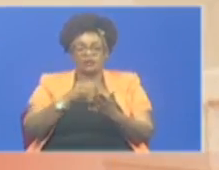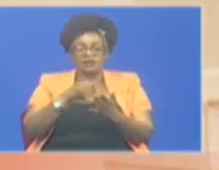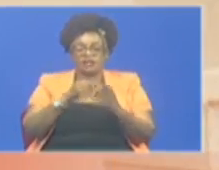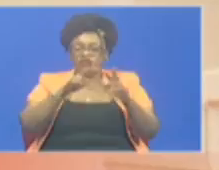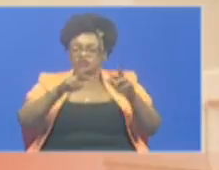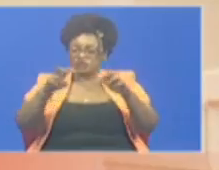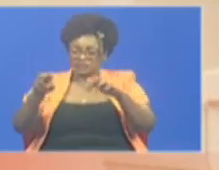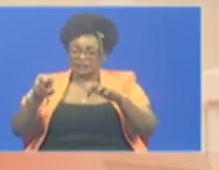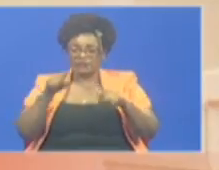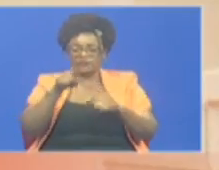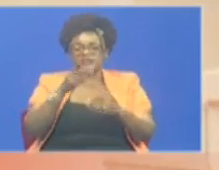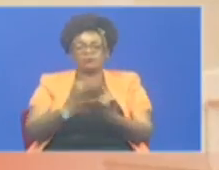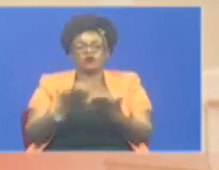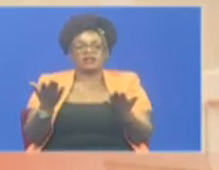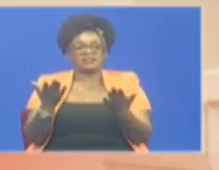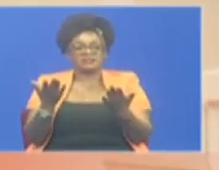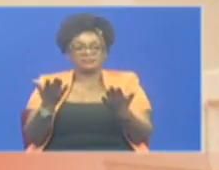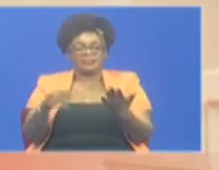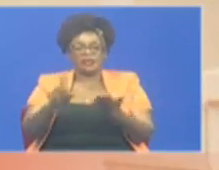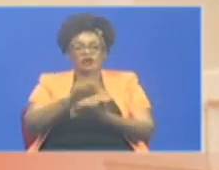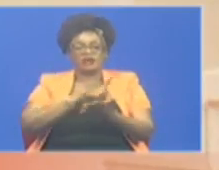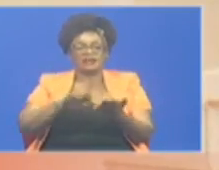of these products locally.